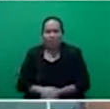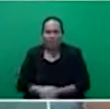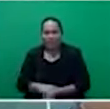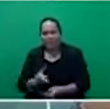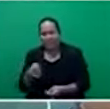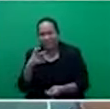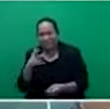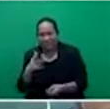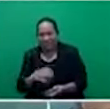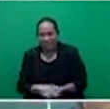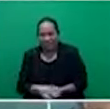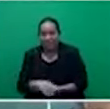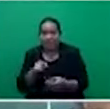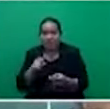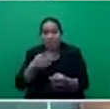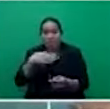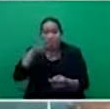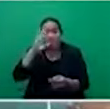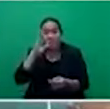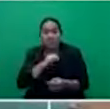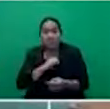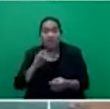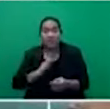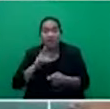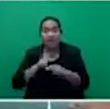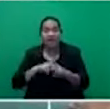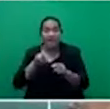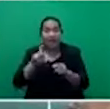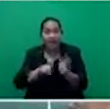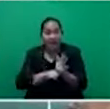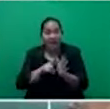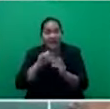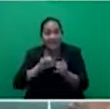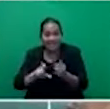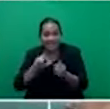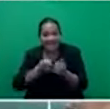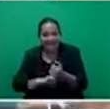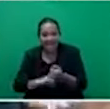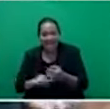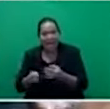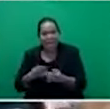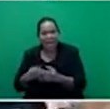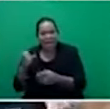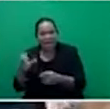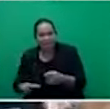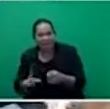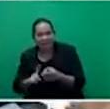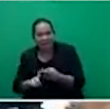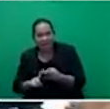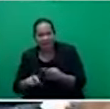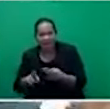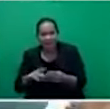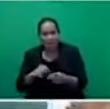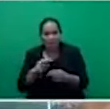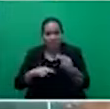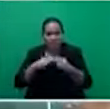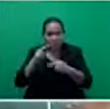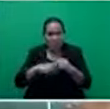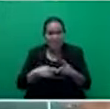Shivendra Nath, the Chief of Staff of FRCS. Kamal Gounder, Manager Infrastructure Sector. Kelera